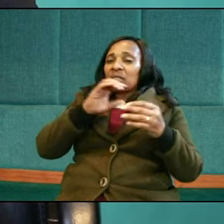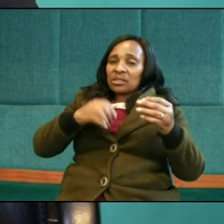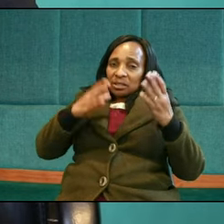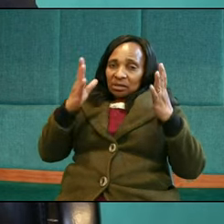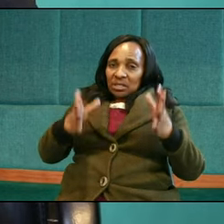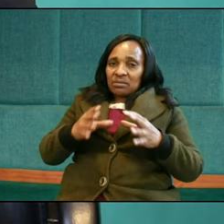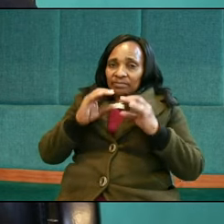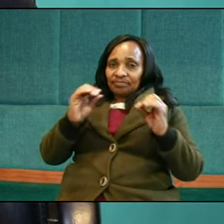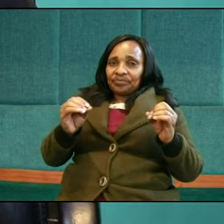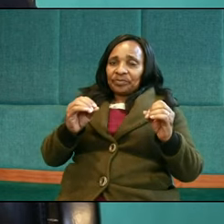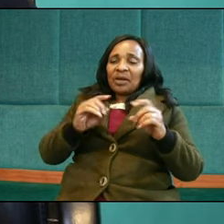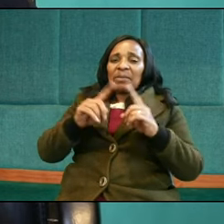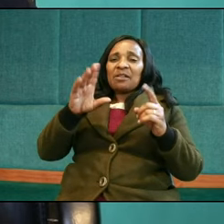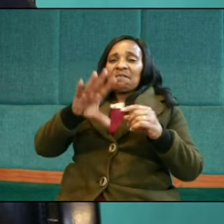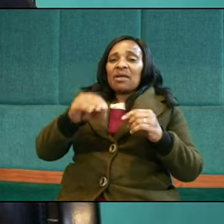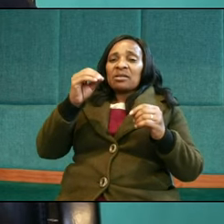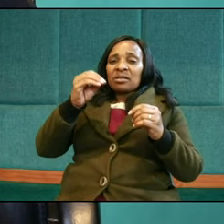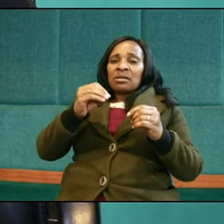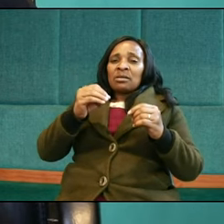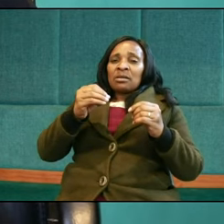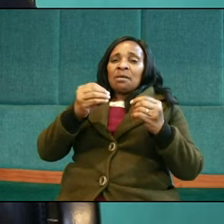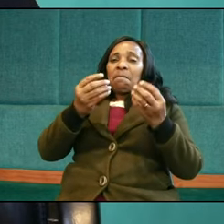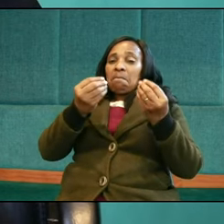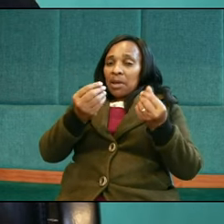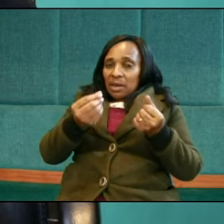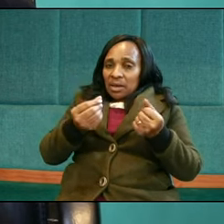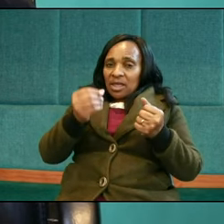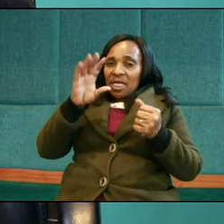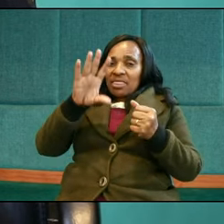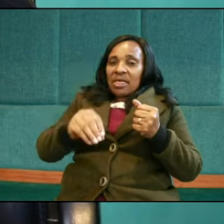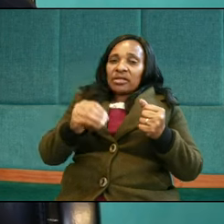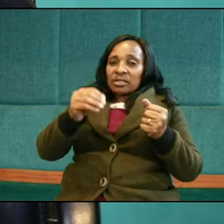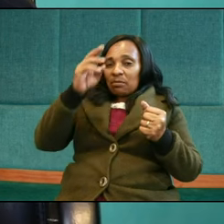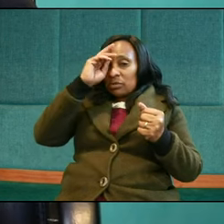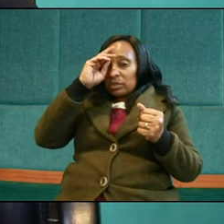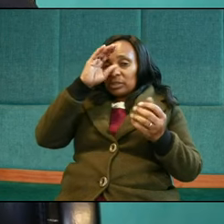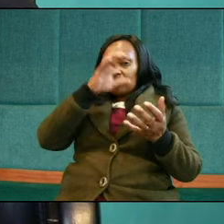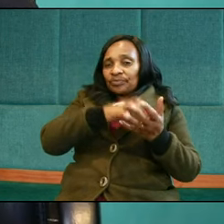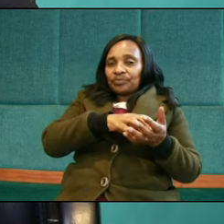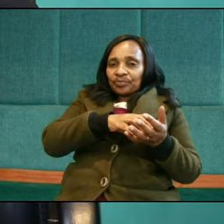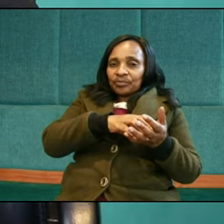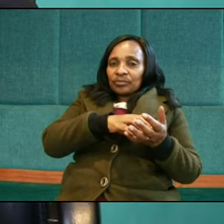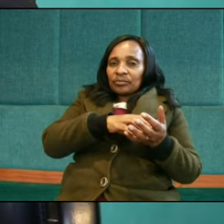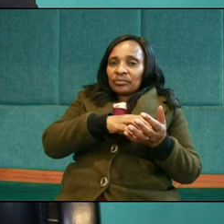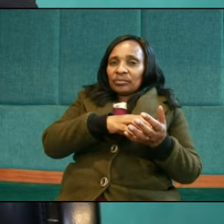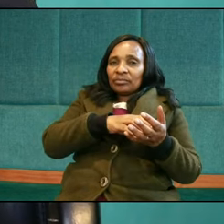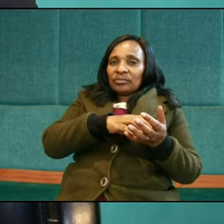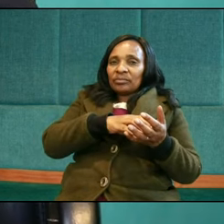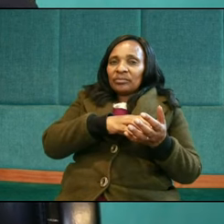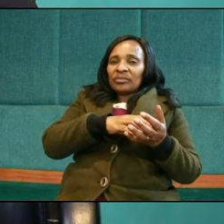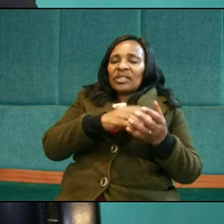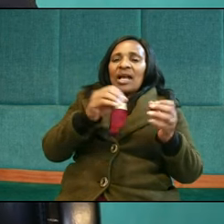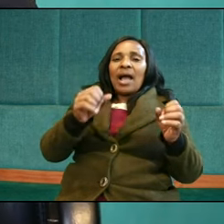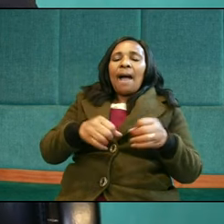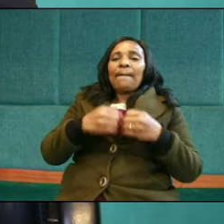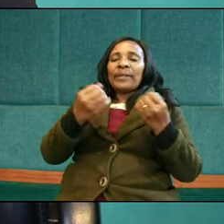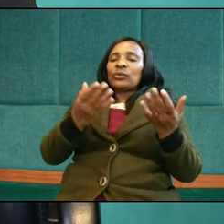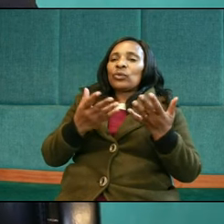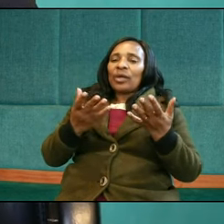sort, but finds a bag of money and takes it to the police station. This mostly usually happens